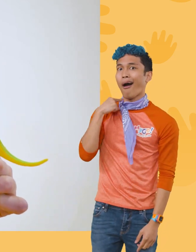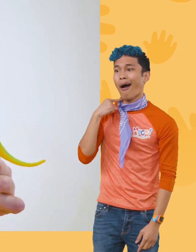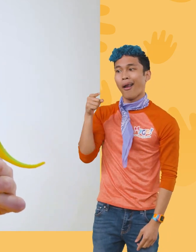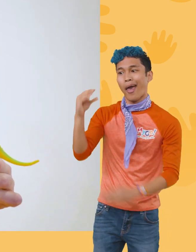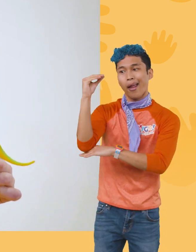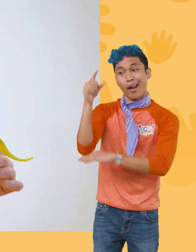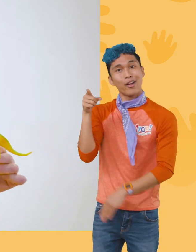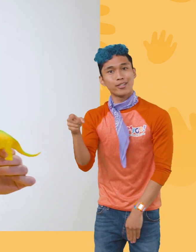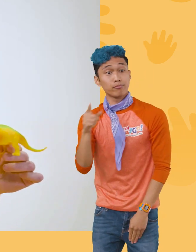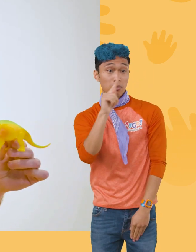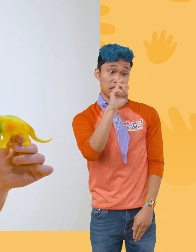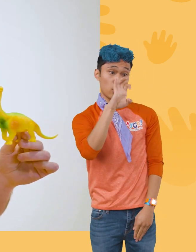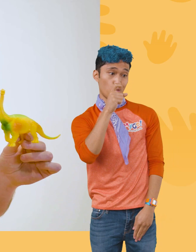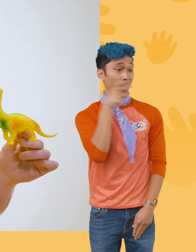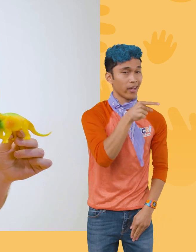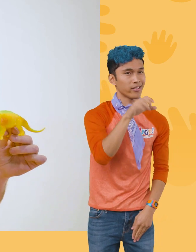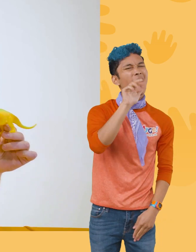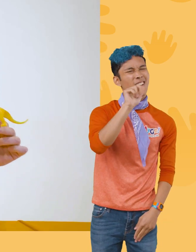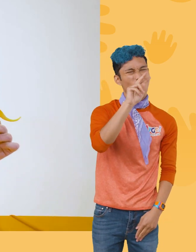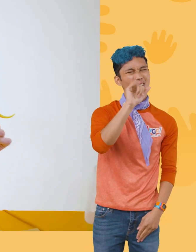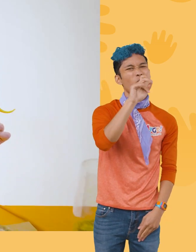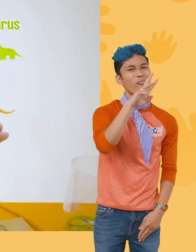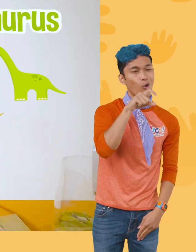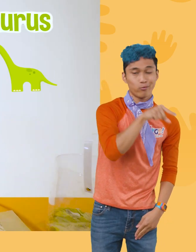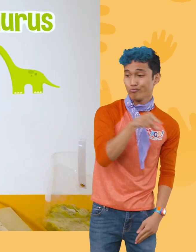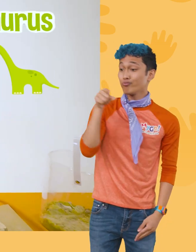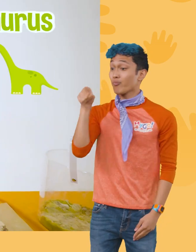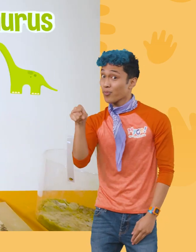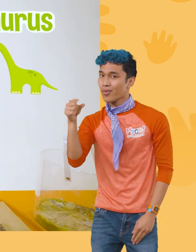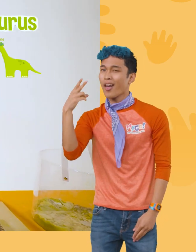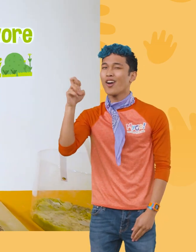brontosaurus. T-Rex, carnivore,